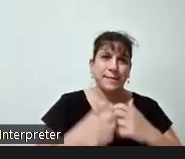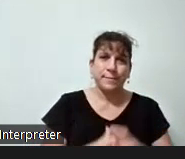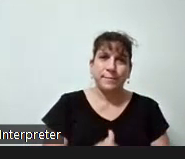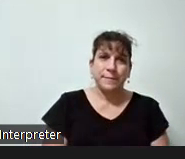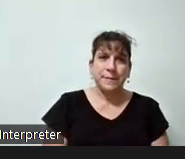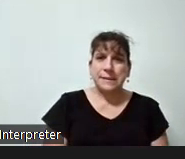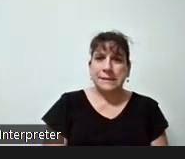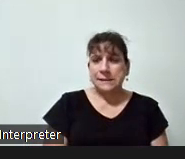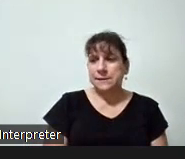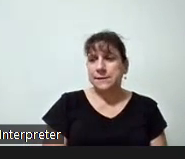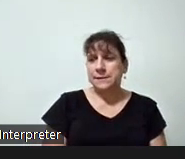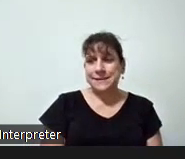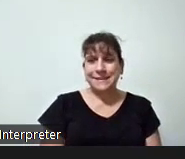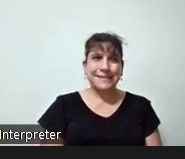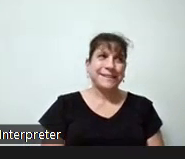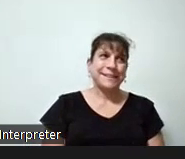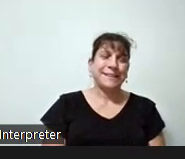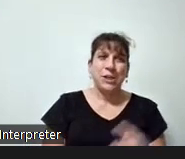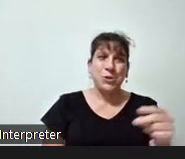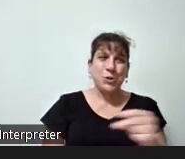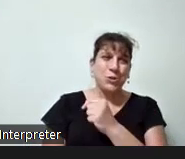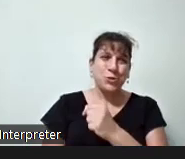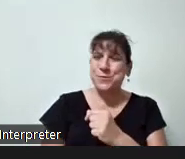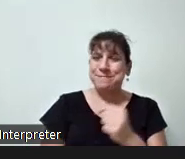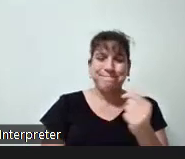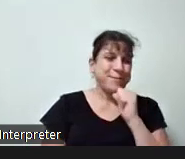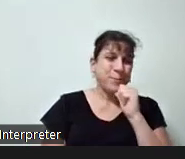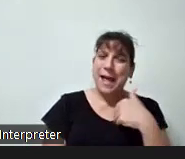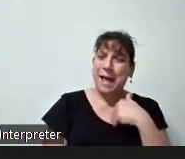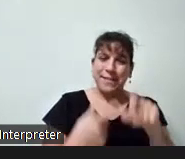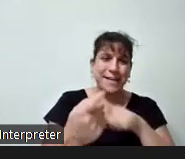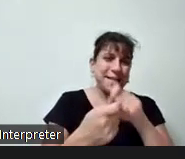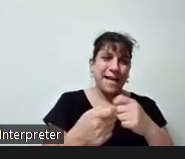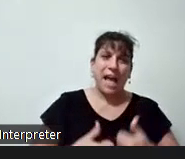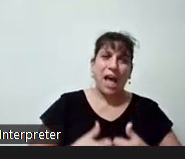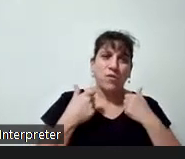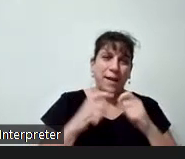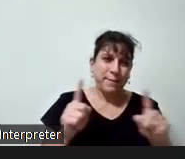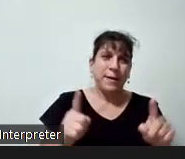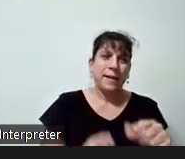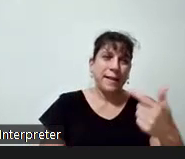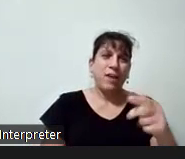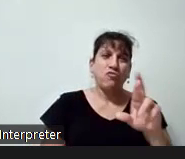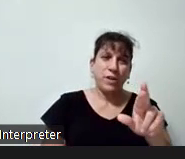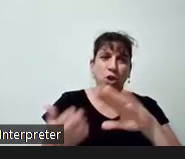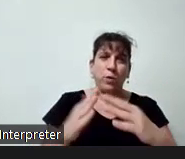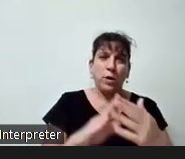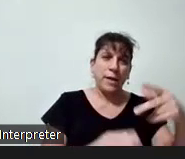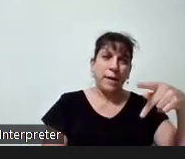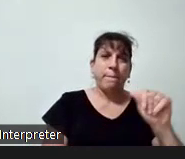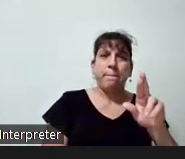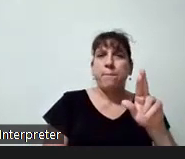Oh, shoot. Yeah. I don't have the exact address, but it is in the Glenridge Community Park.